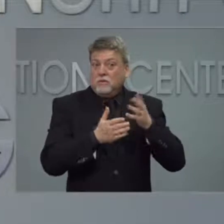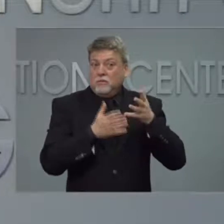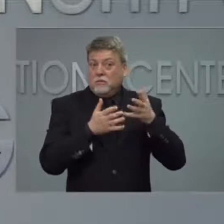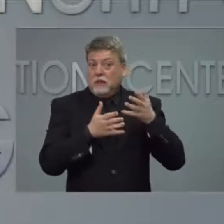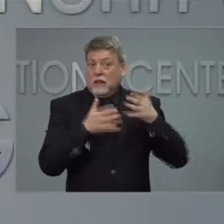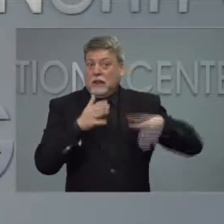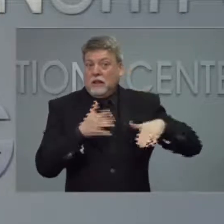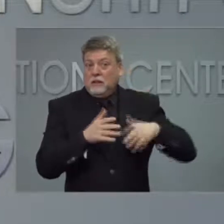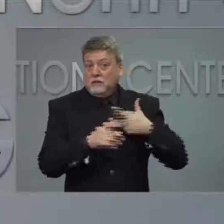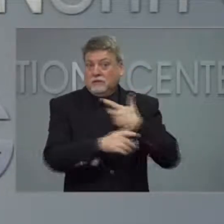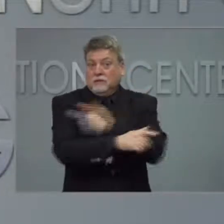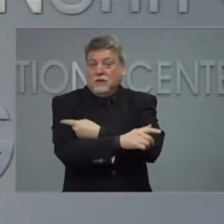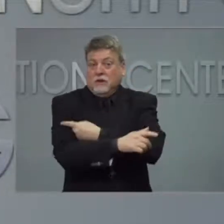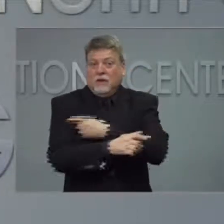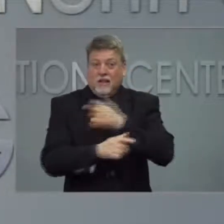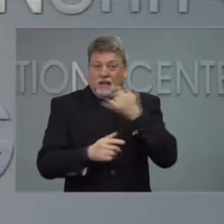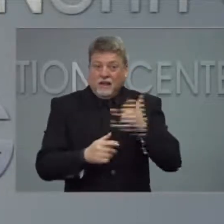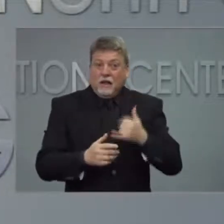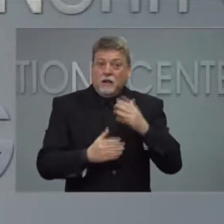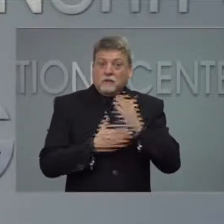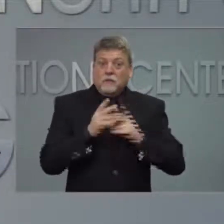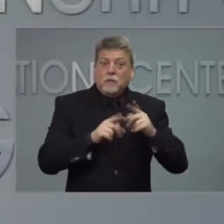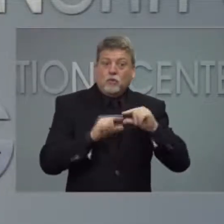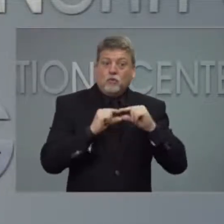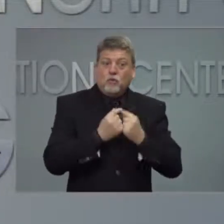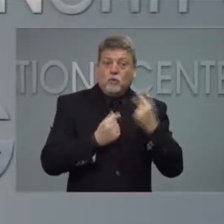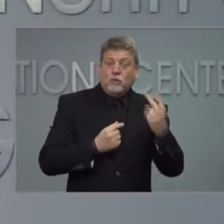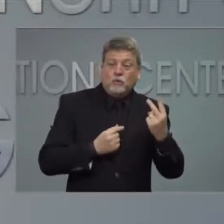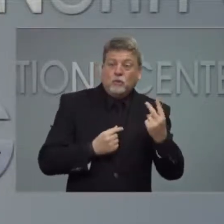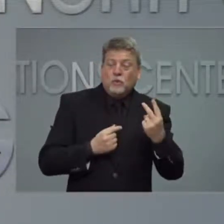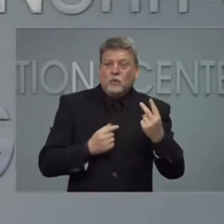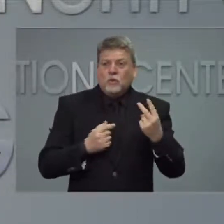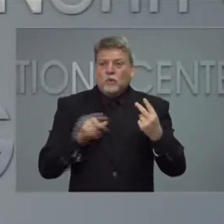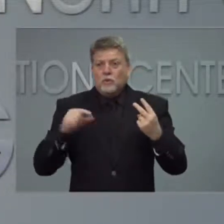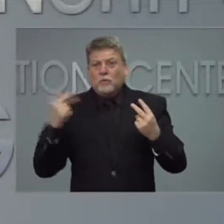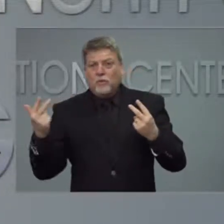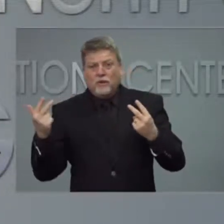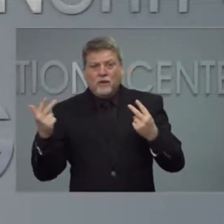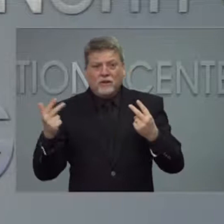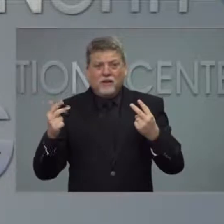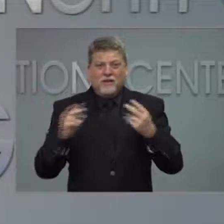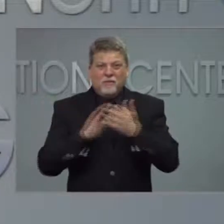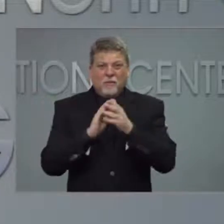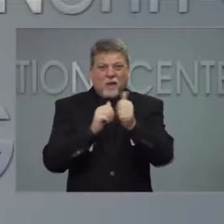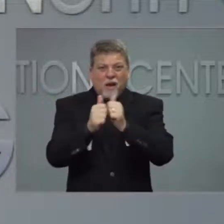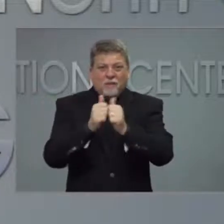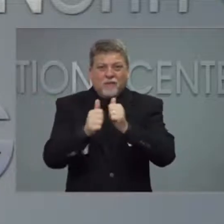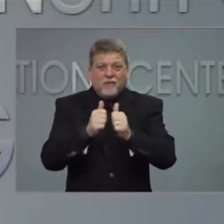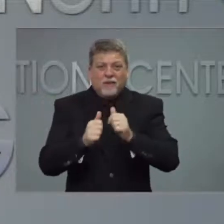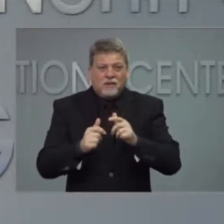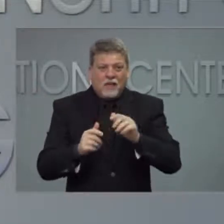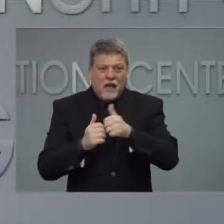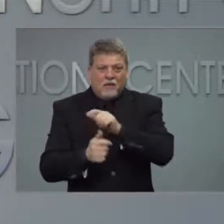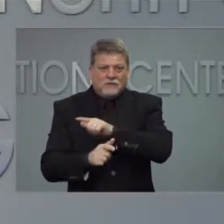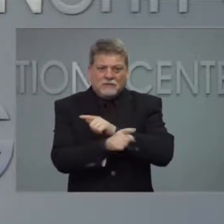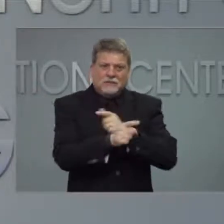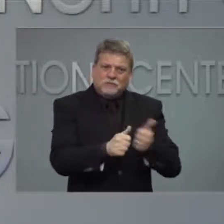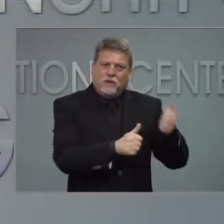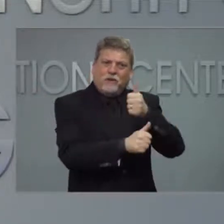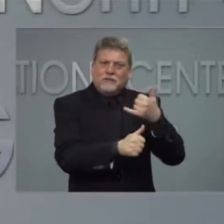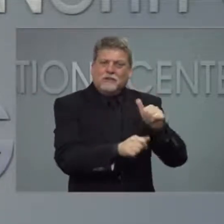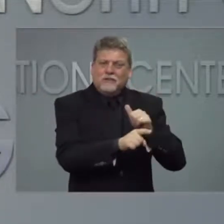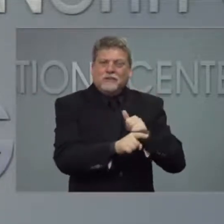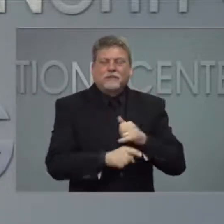it's likely even more competitive to try and get an appointment? So we know how critical it is to make sure that our